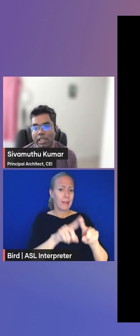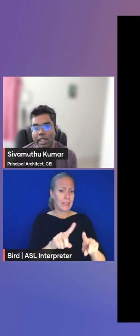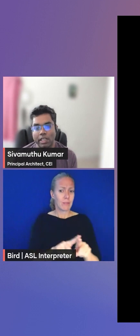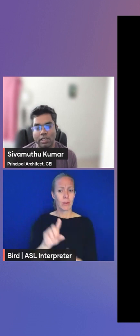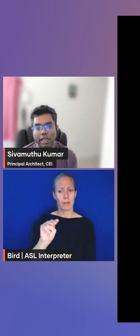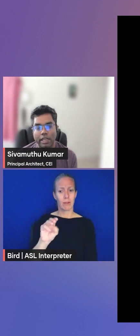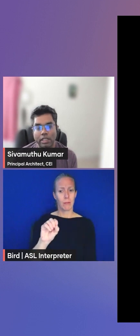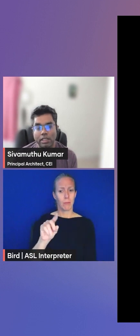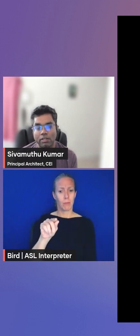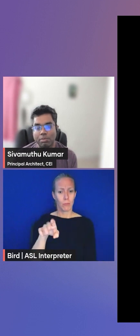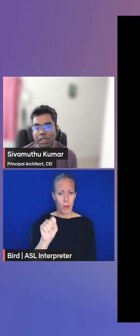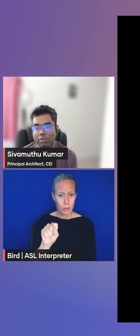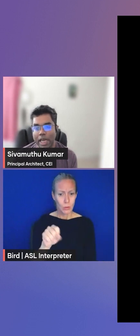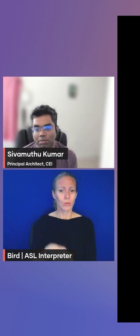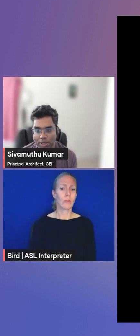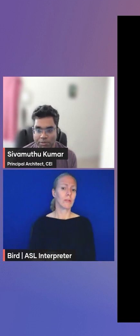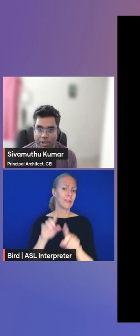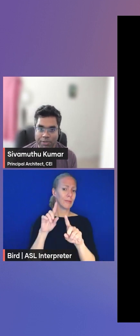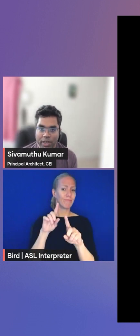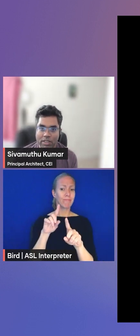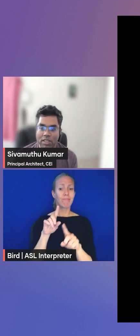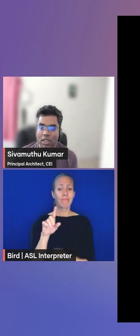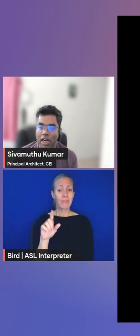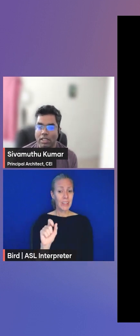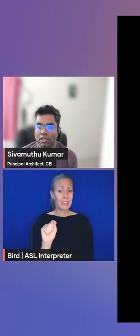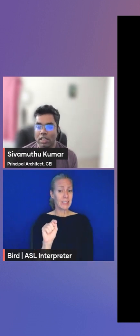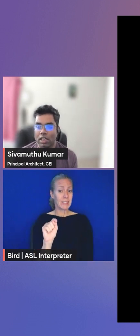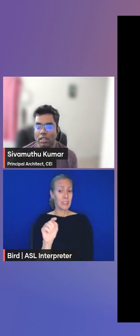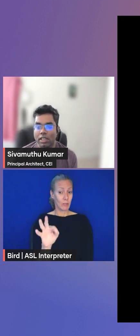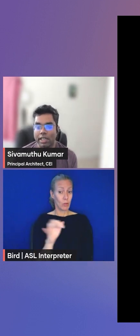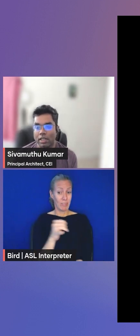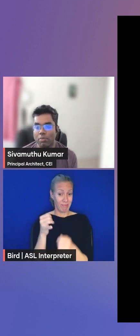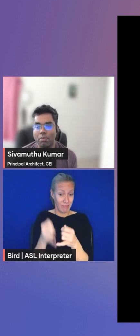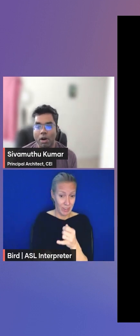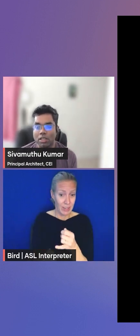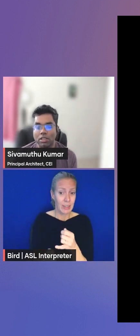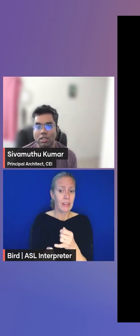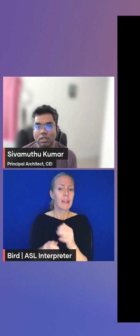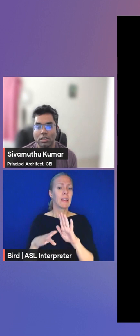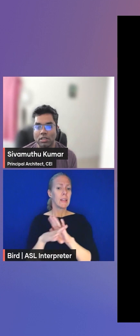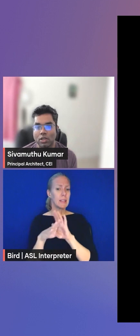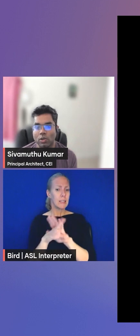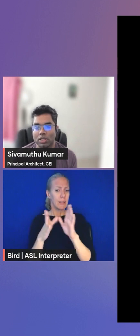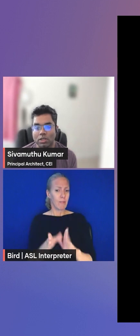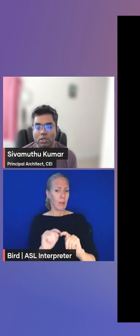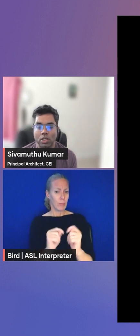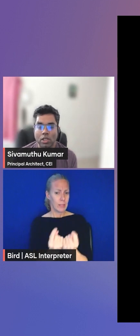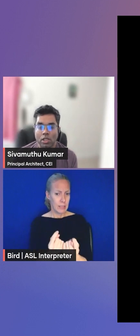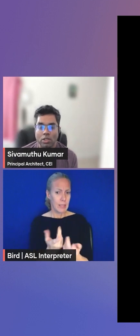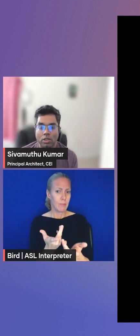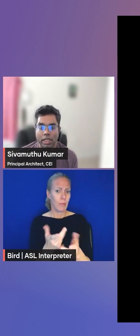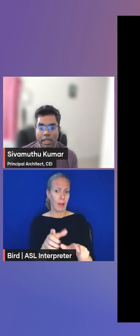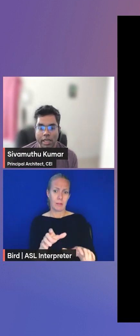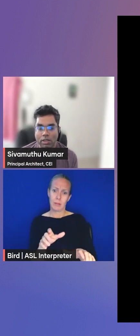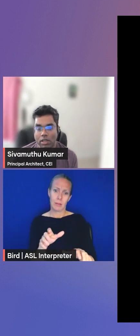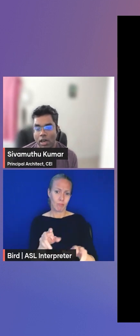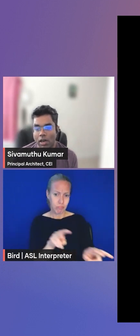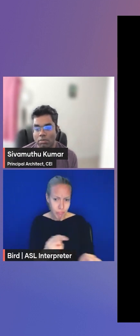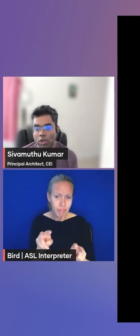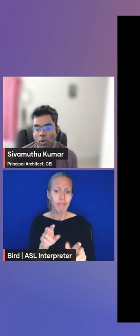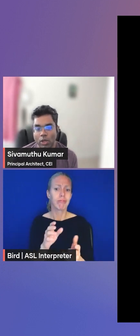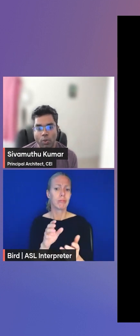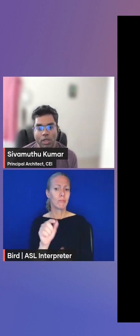And finally, the developer team, the app team verifies, and the GitHub bot just close the issue. So the